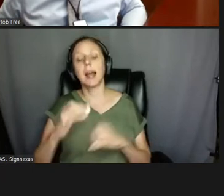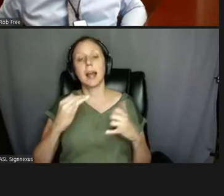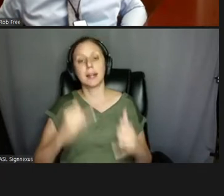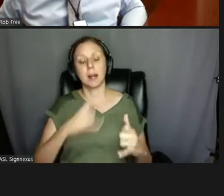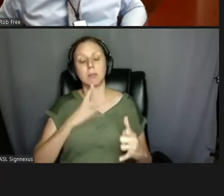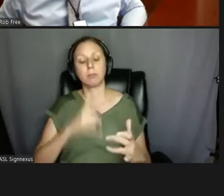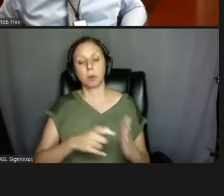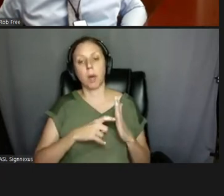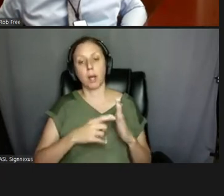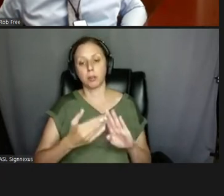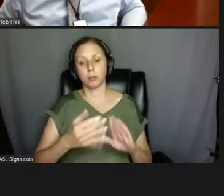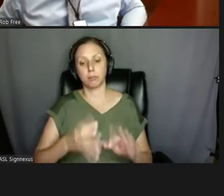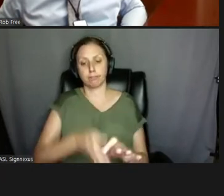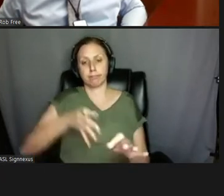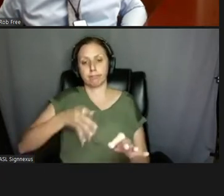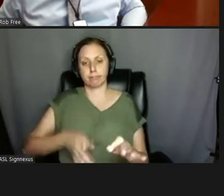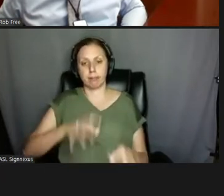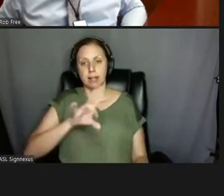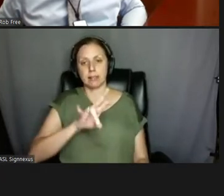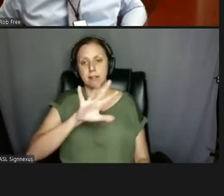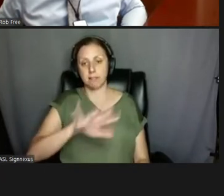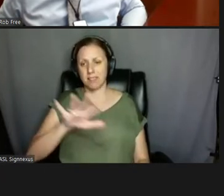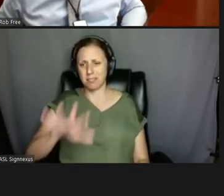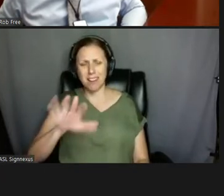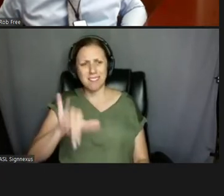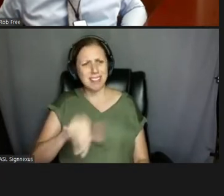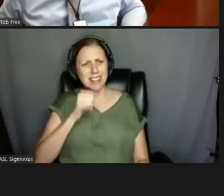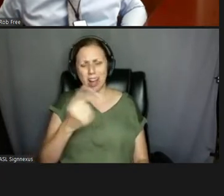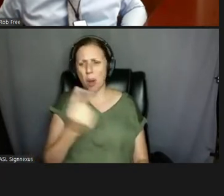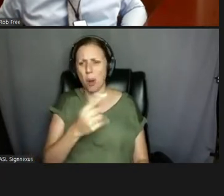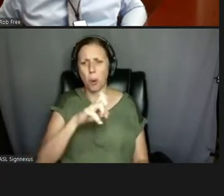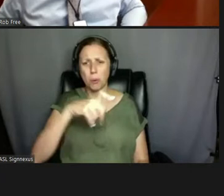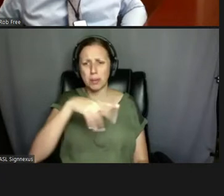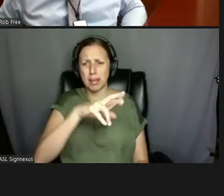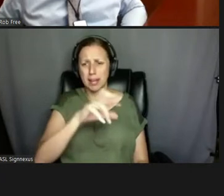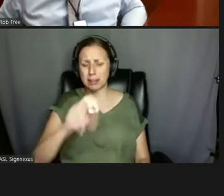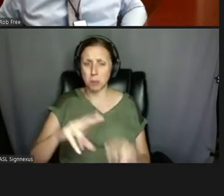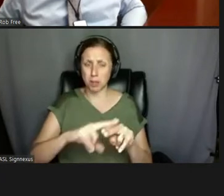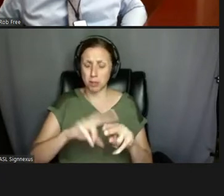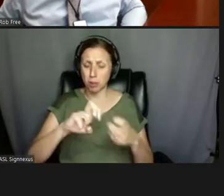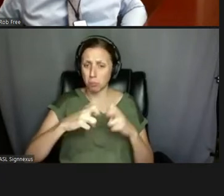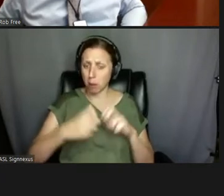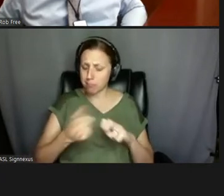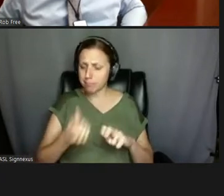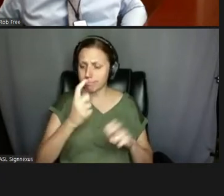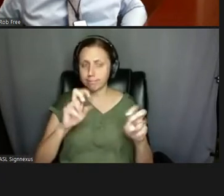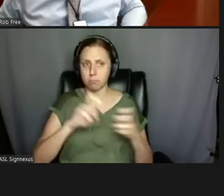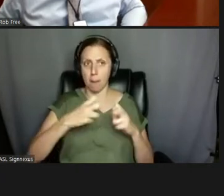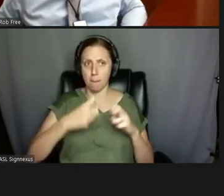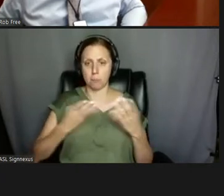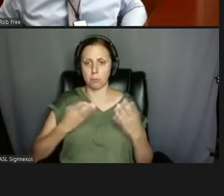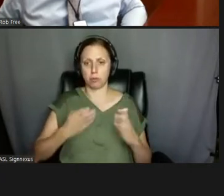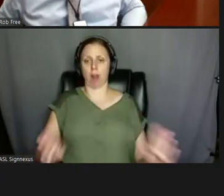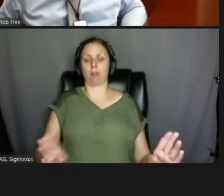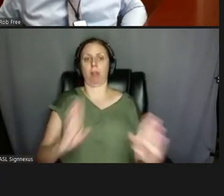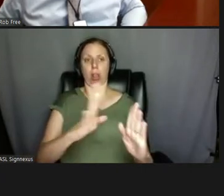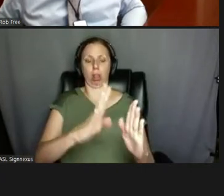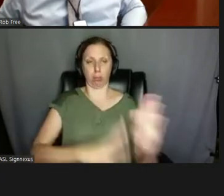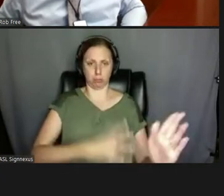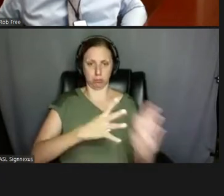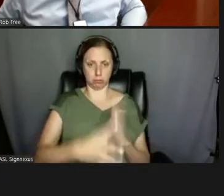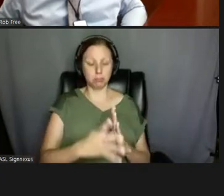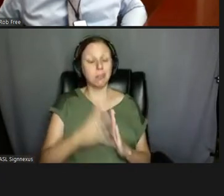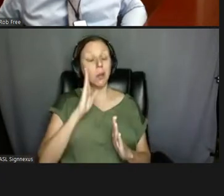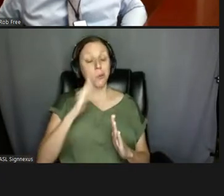make a 7:55. So these are not just the express train issues. This is just an issue with the schedule in general, where you're